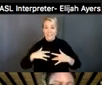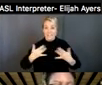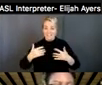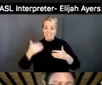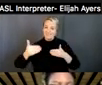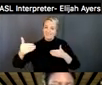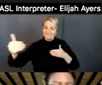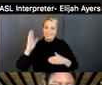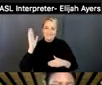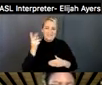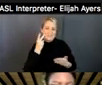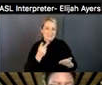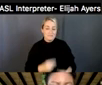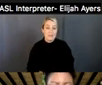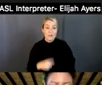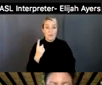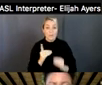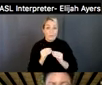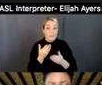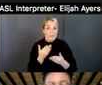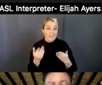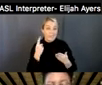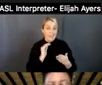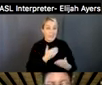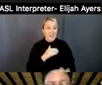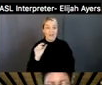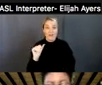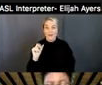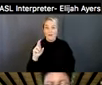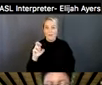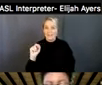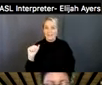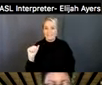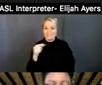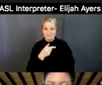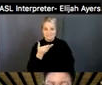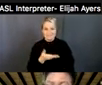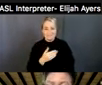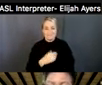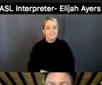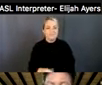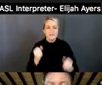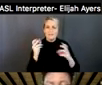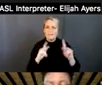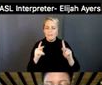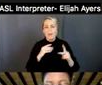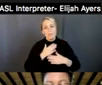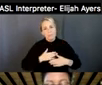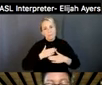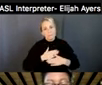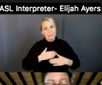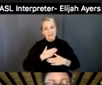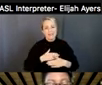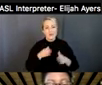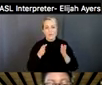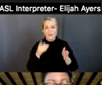And there is one more thing, the arena. We started this, a lot of people seem to be enjoying it. It's this way for us